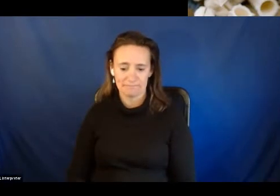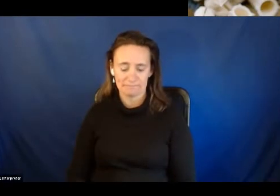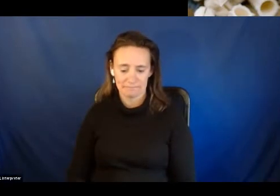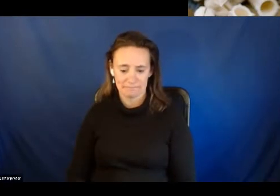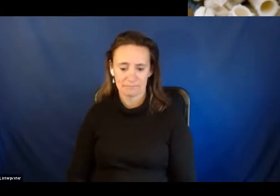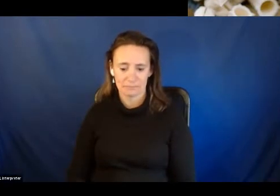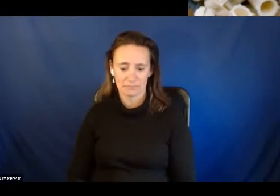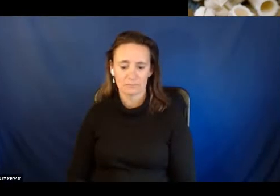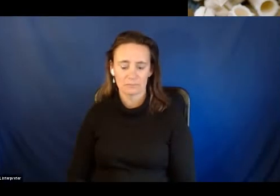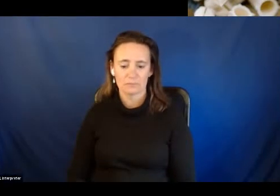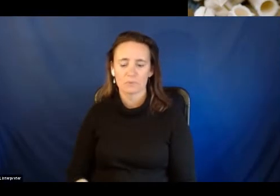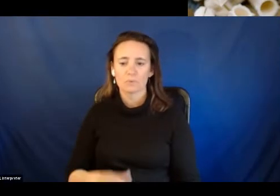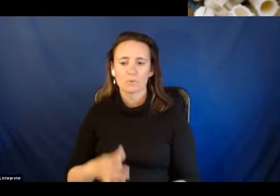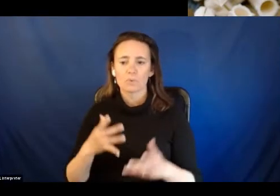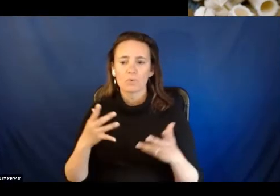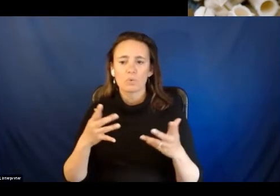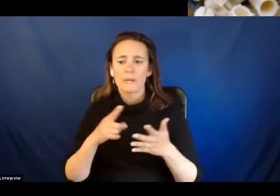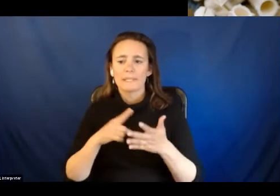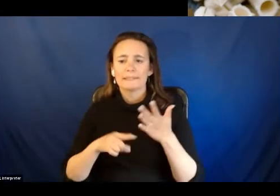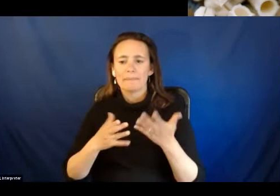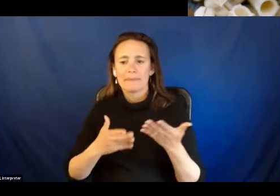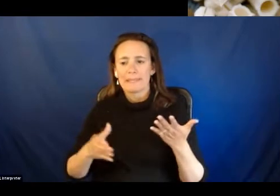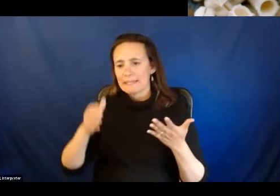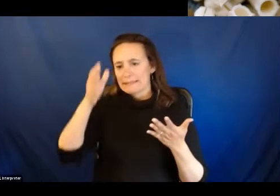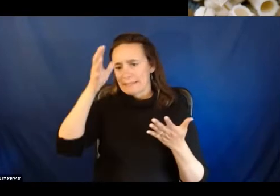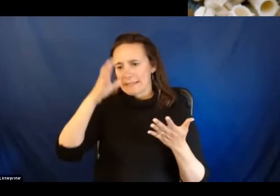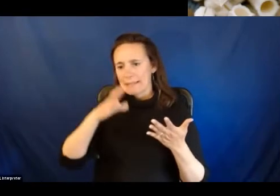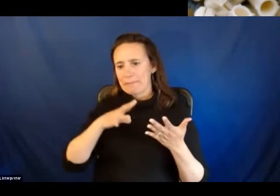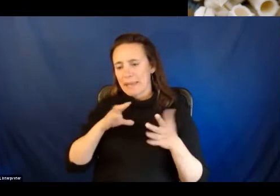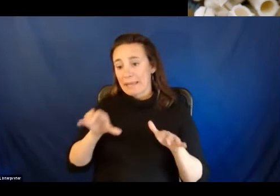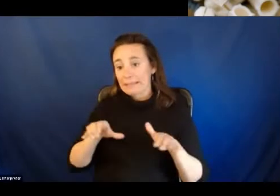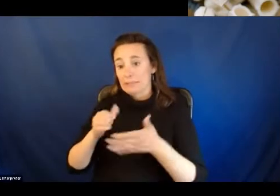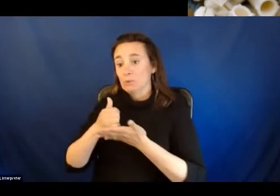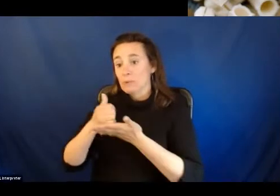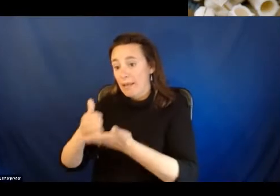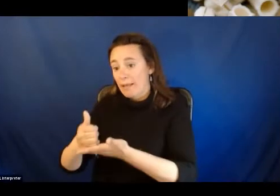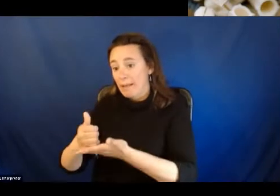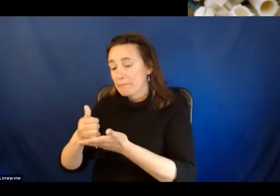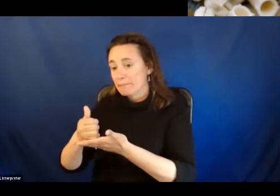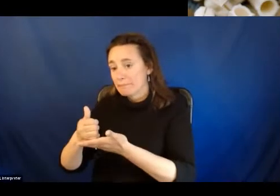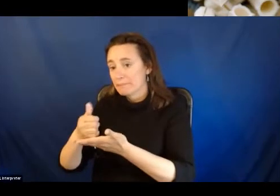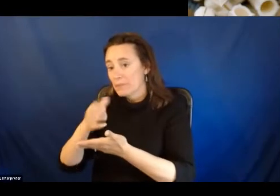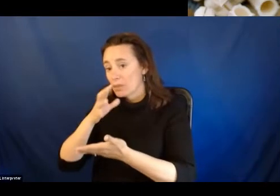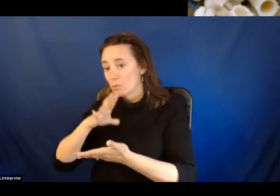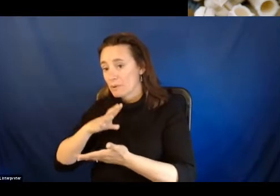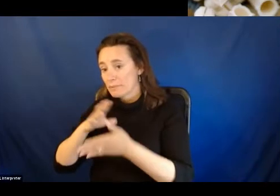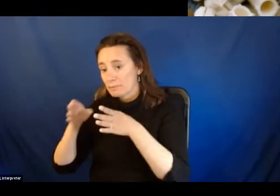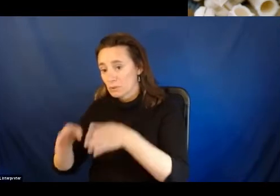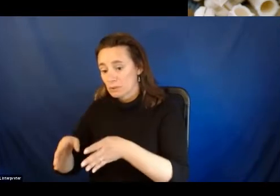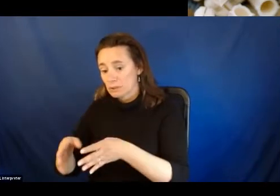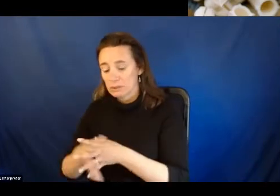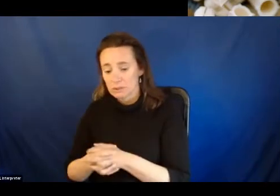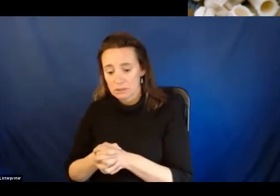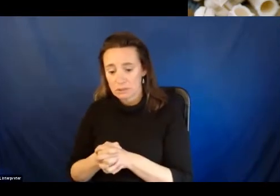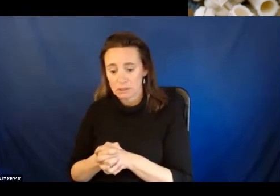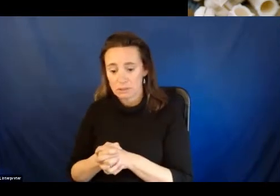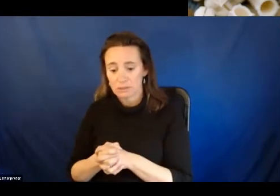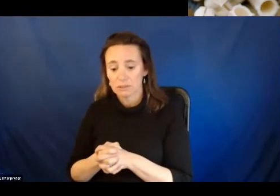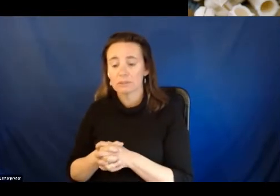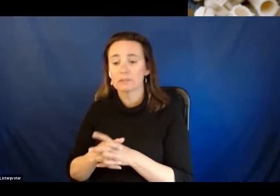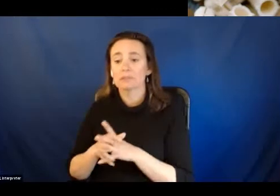What are some of the things that they might have did that helped that person? Validating their feelings, the